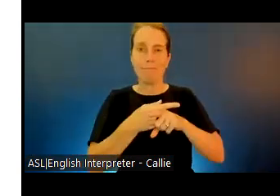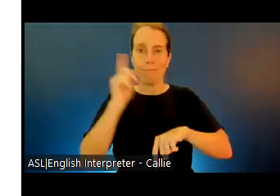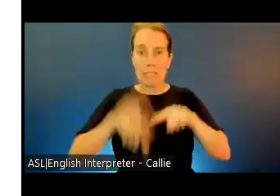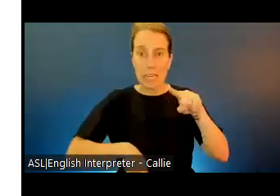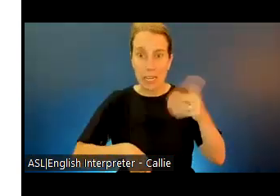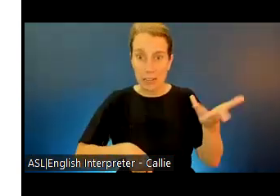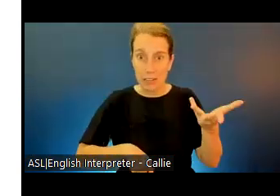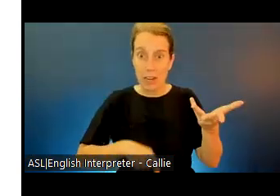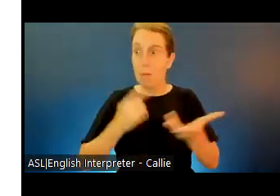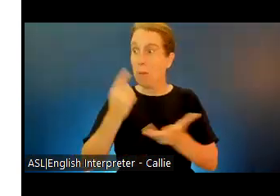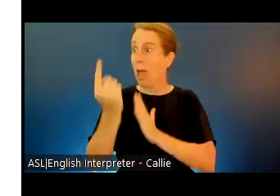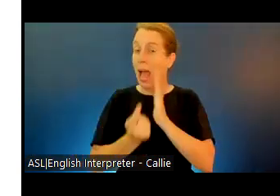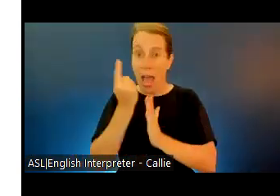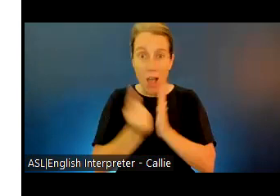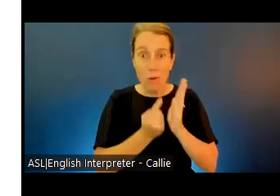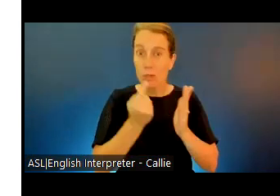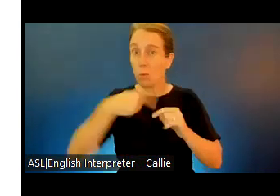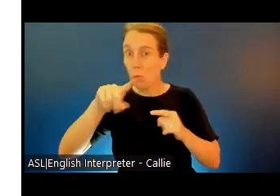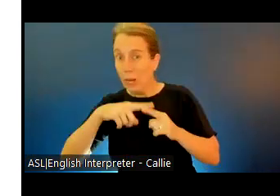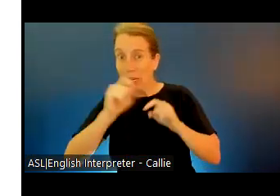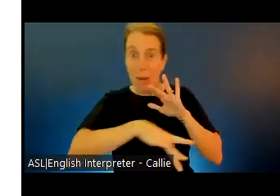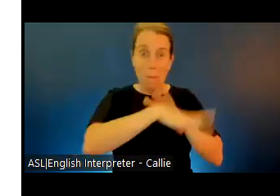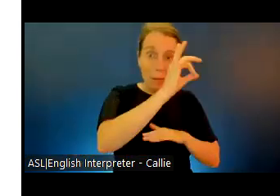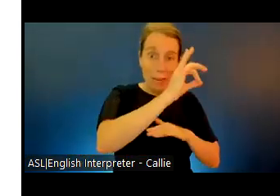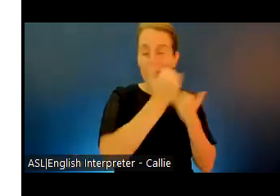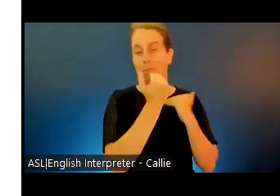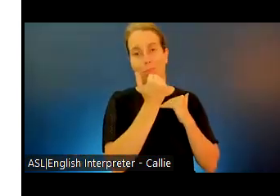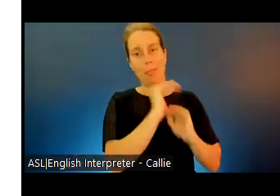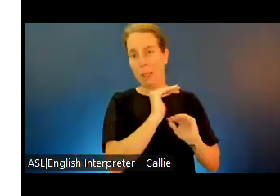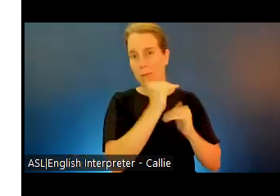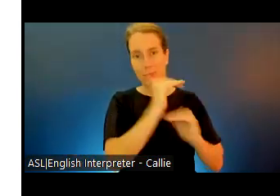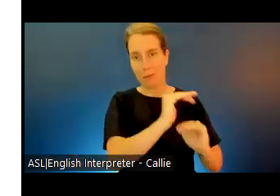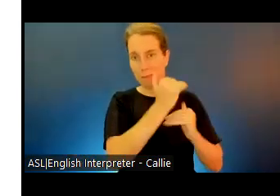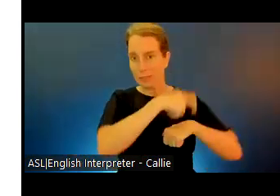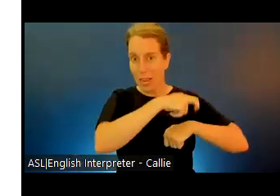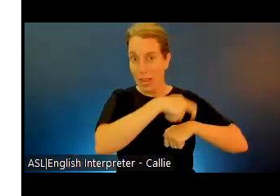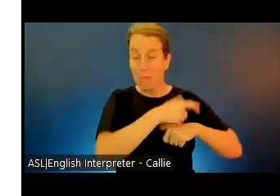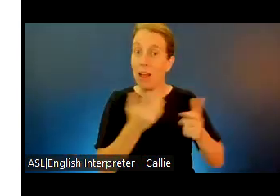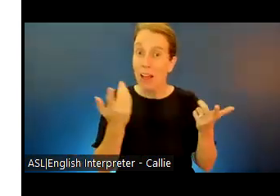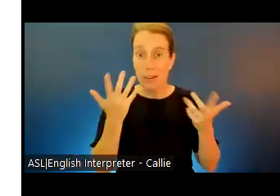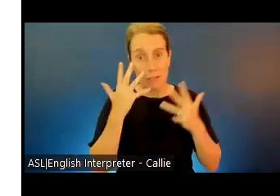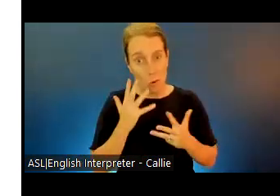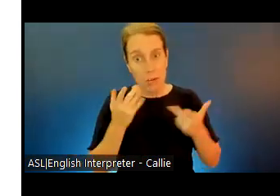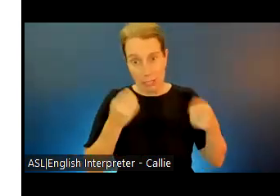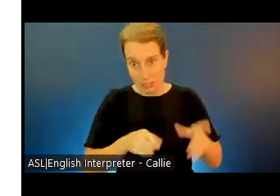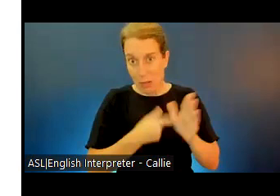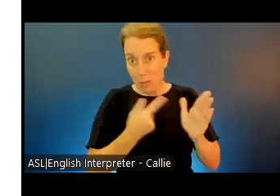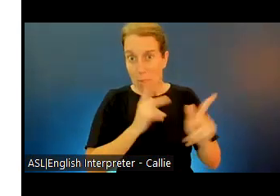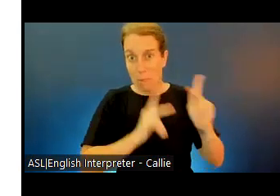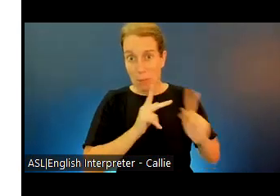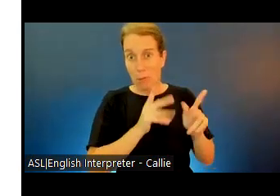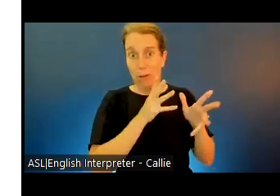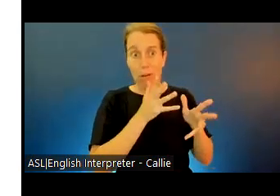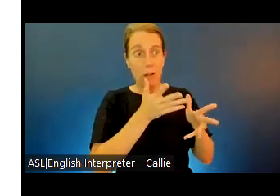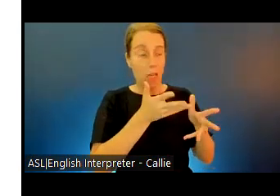left overnight, unable to get transportation. This also leads to social isolation when people cannot freely and